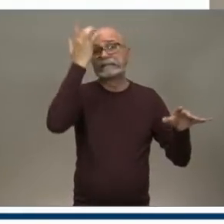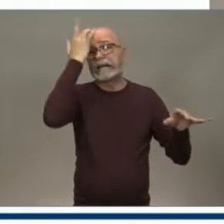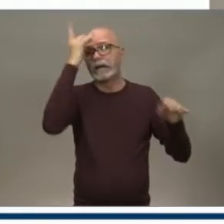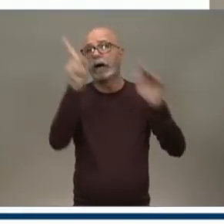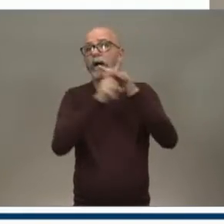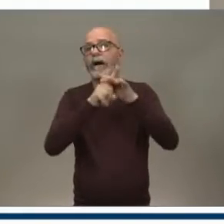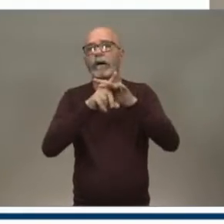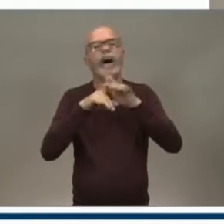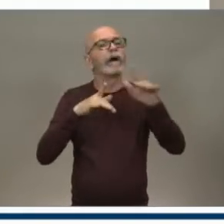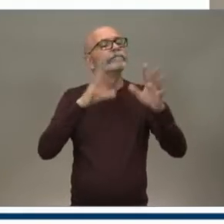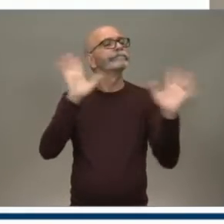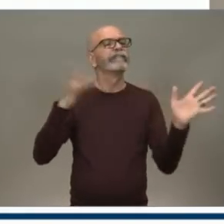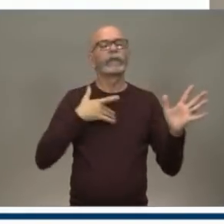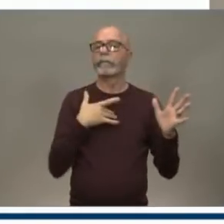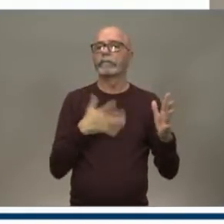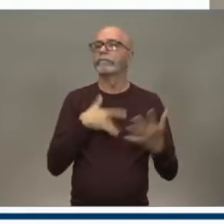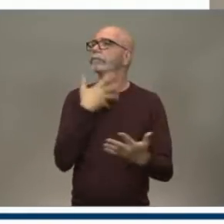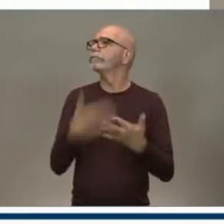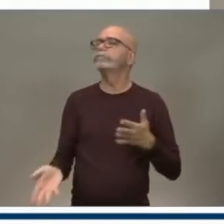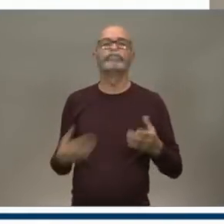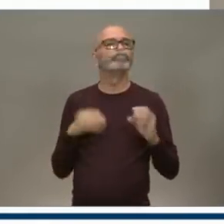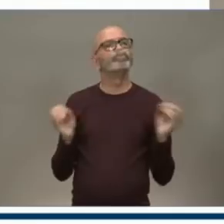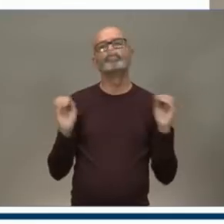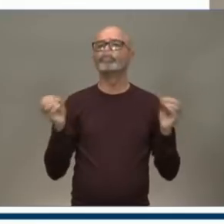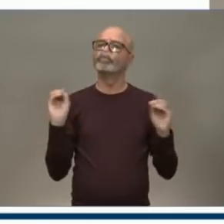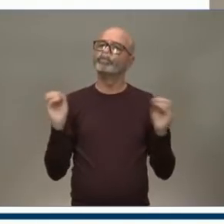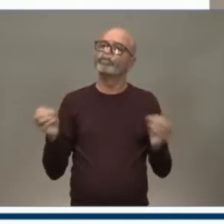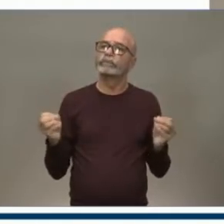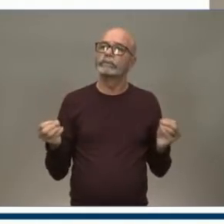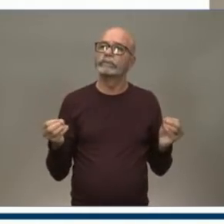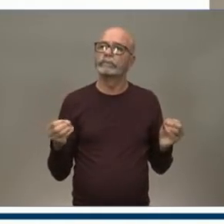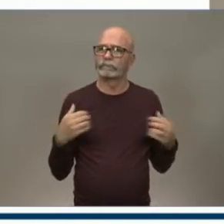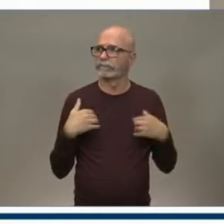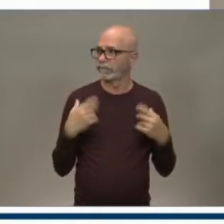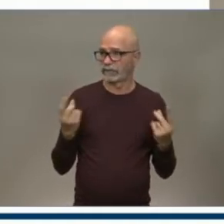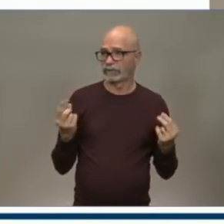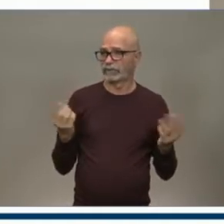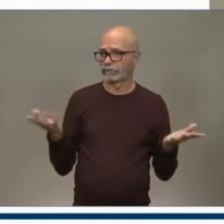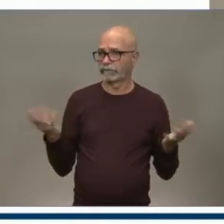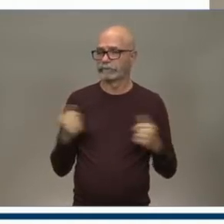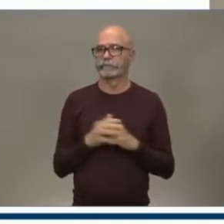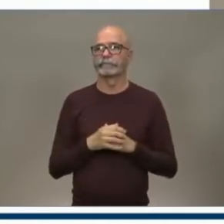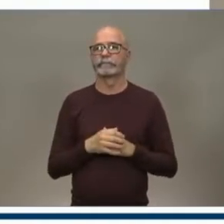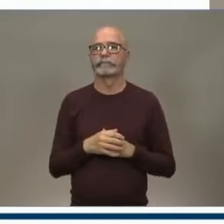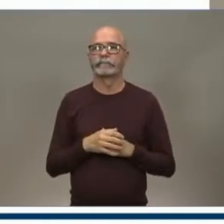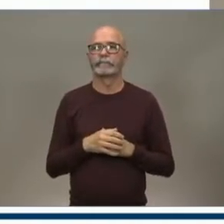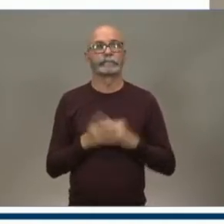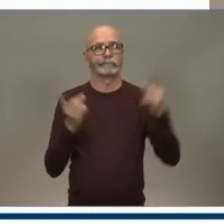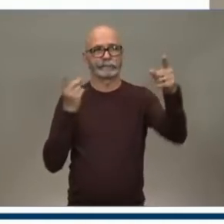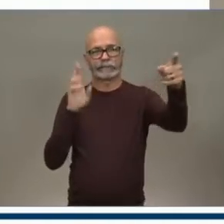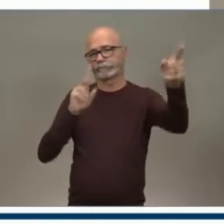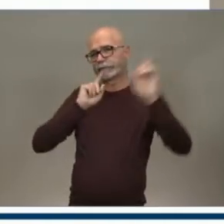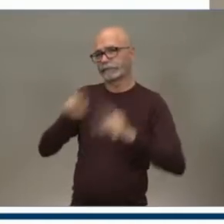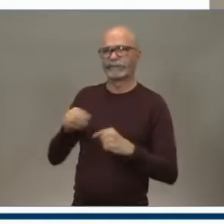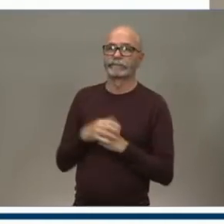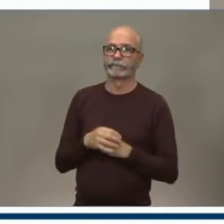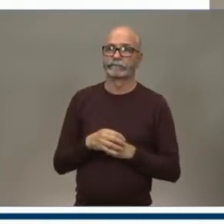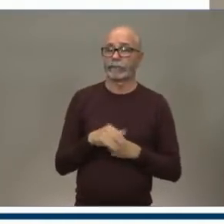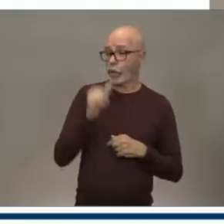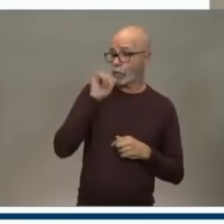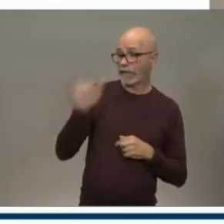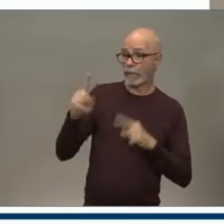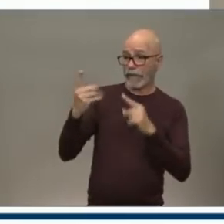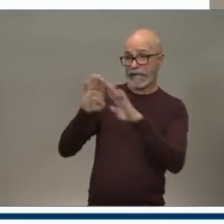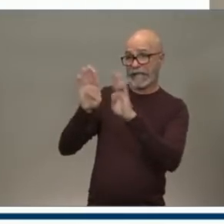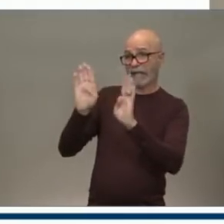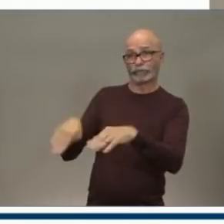household, almost by definition, everybody in that same household is now a close contact, and they have to